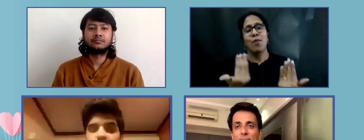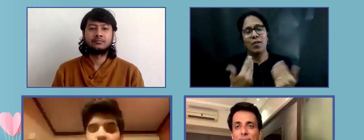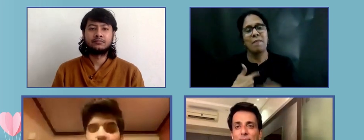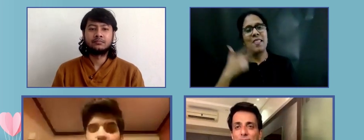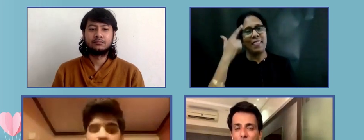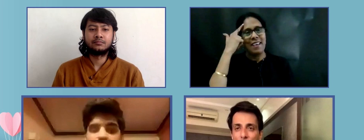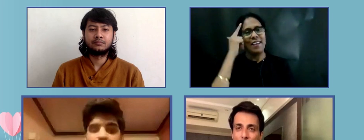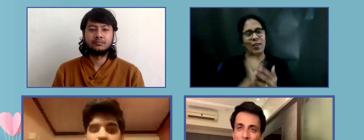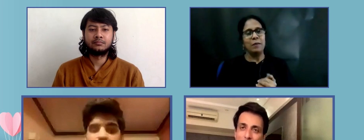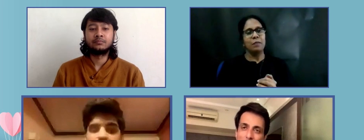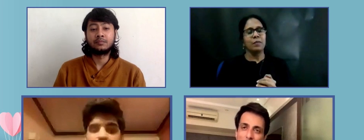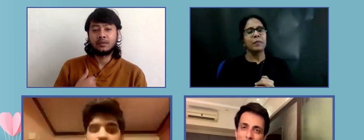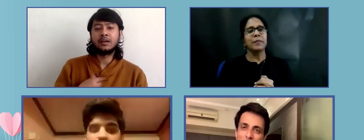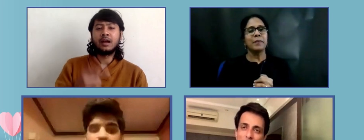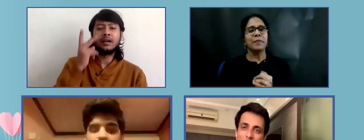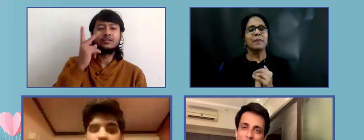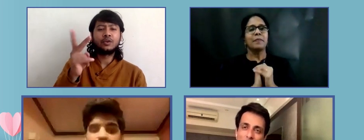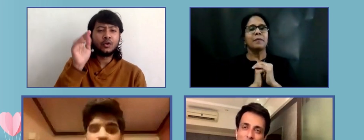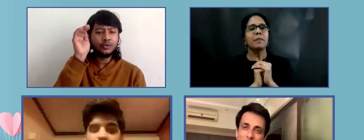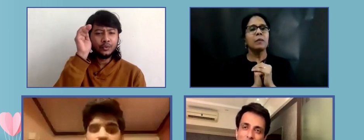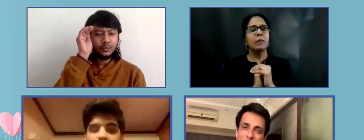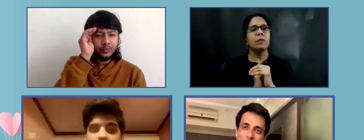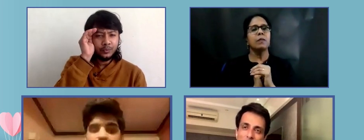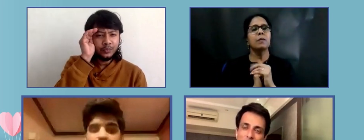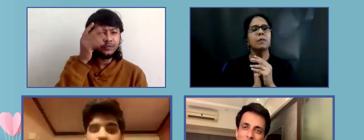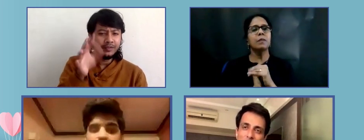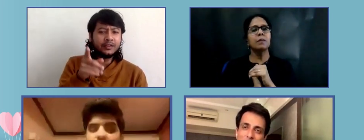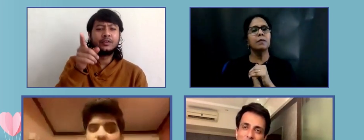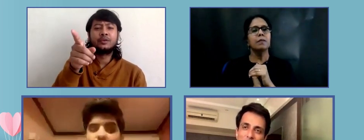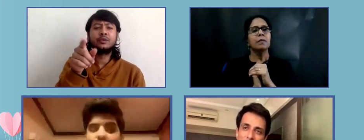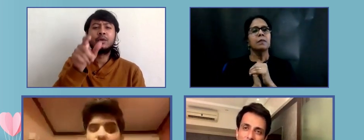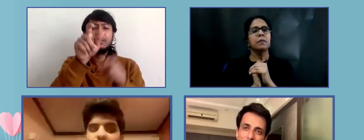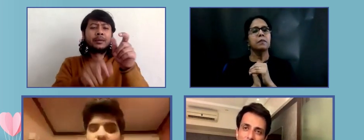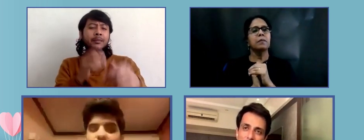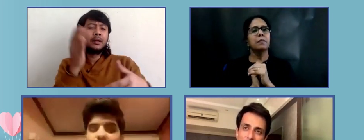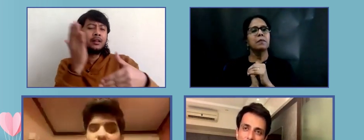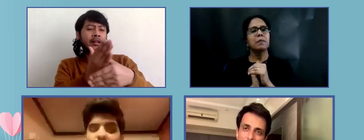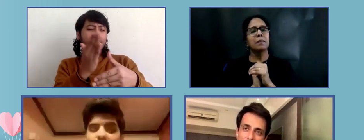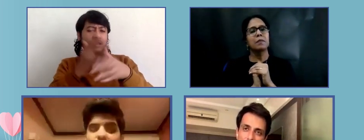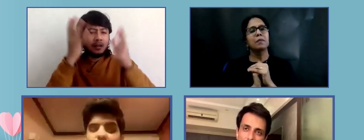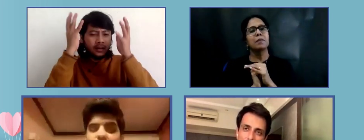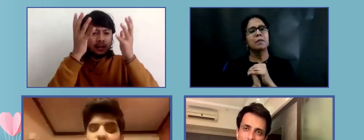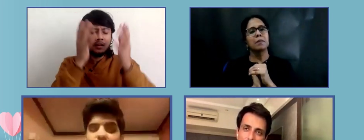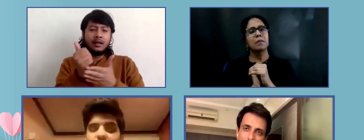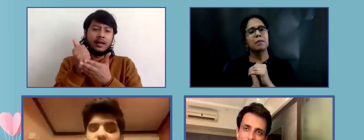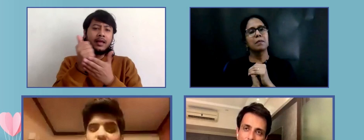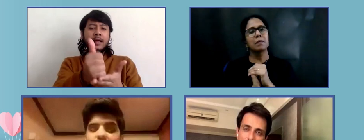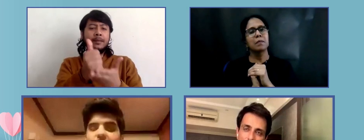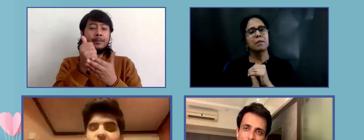I saw in the news that you were helping laborers by reaching buses and trains.